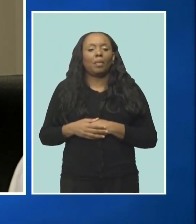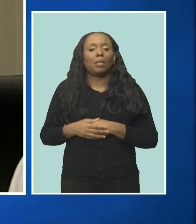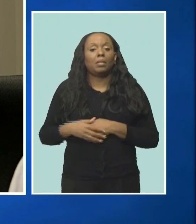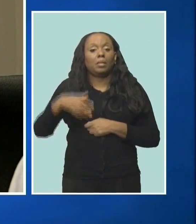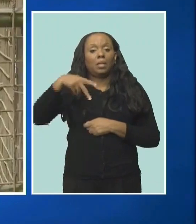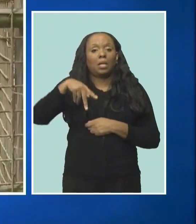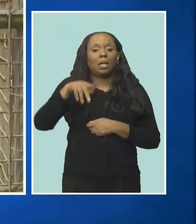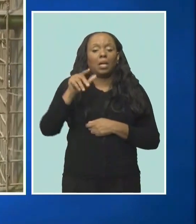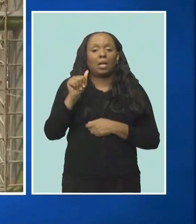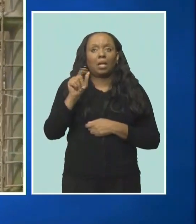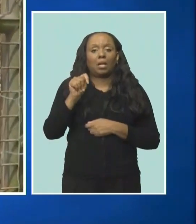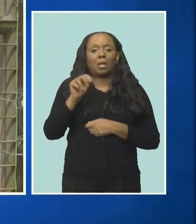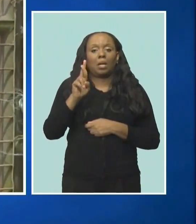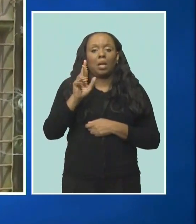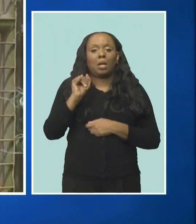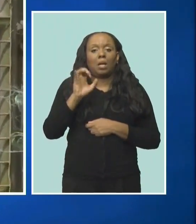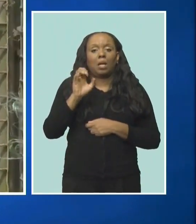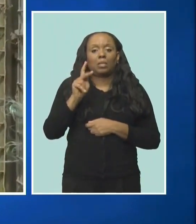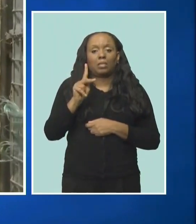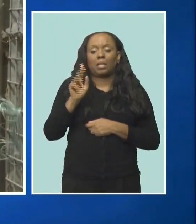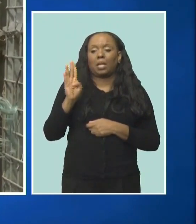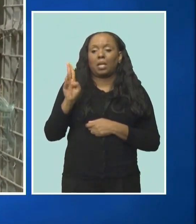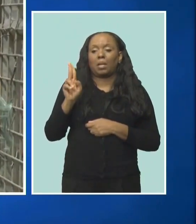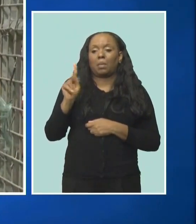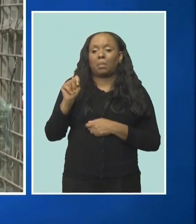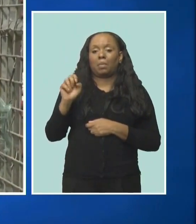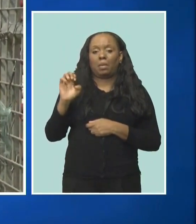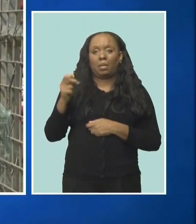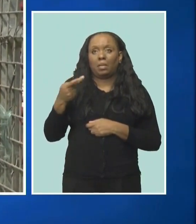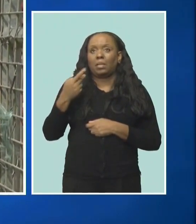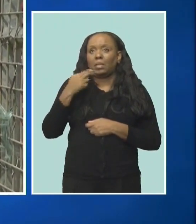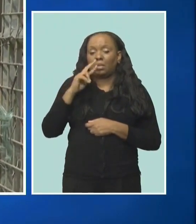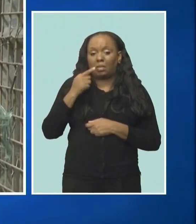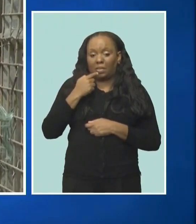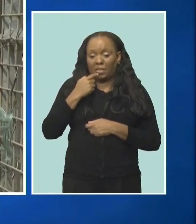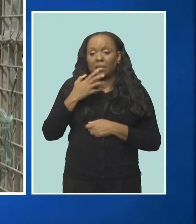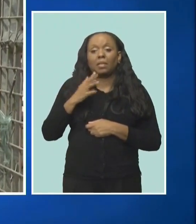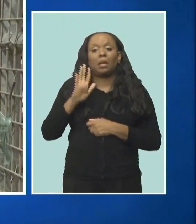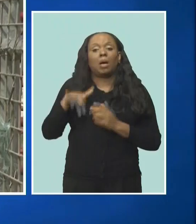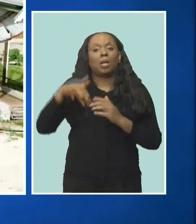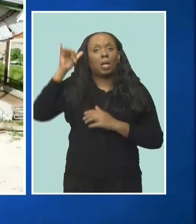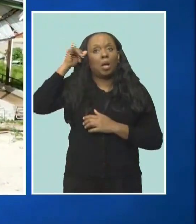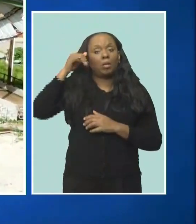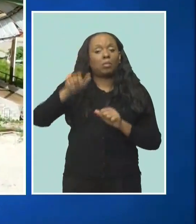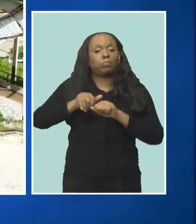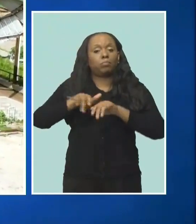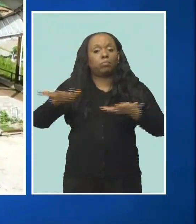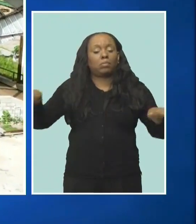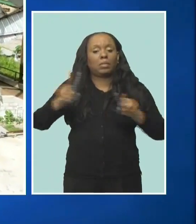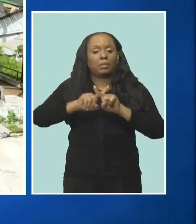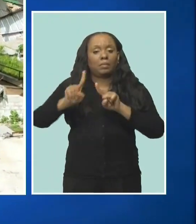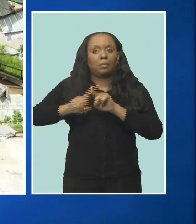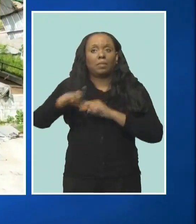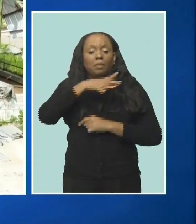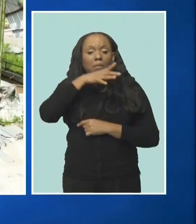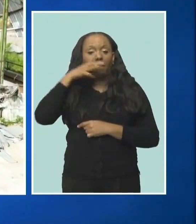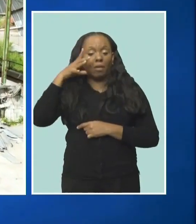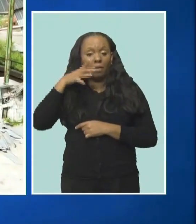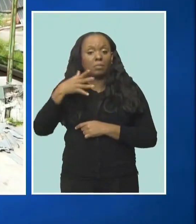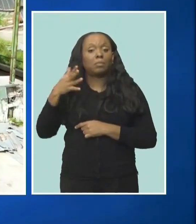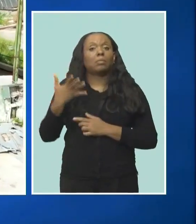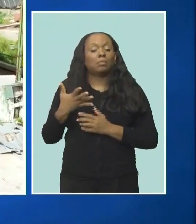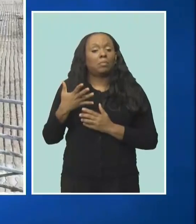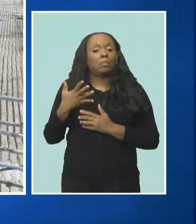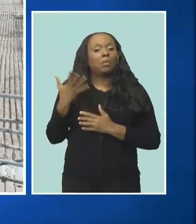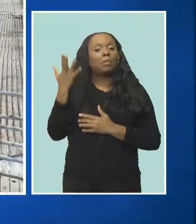the animals are now out of quarantine and have been distributed to the respective farms, with the expectation that the island's milk production